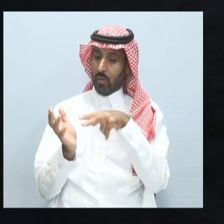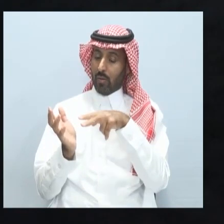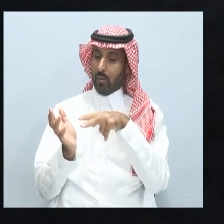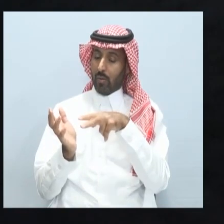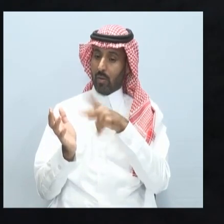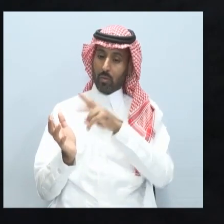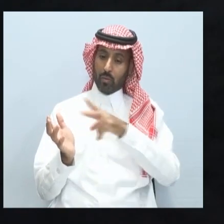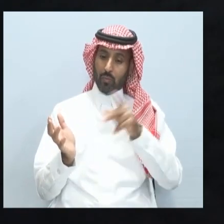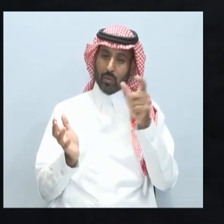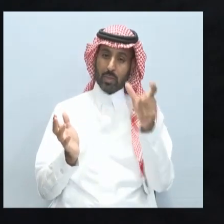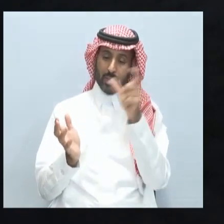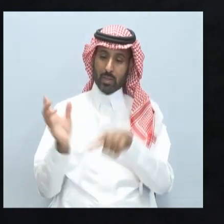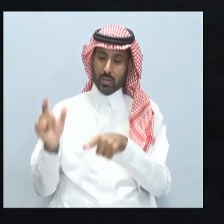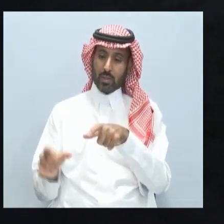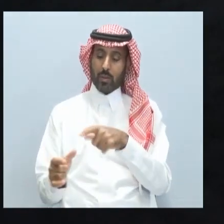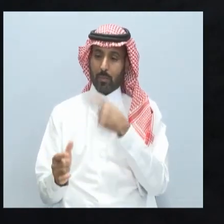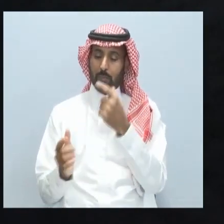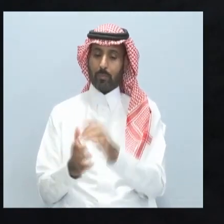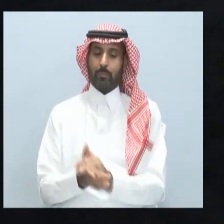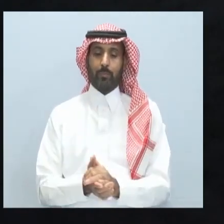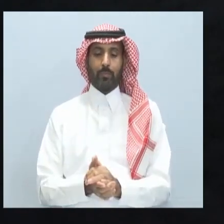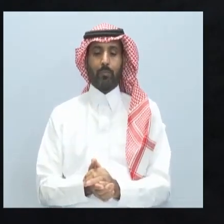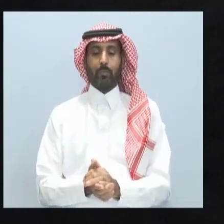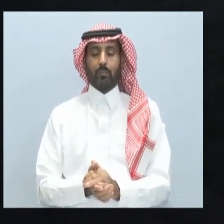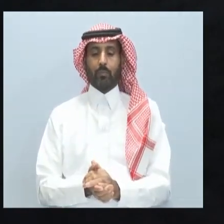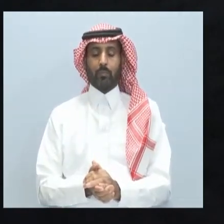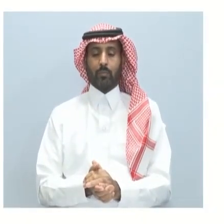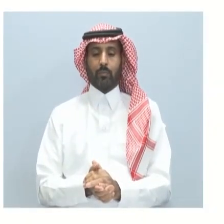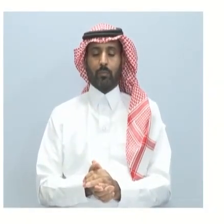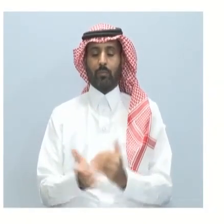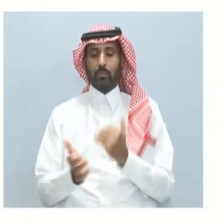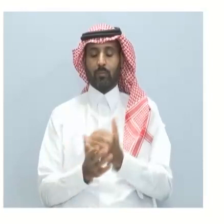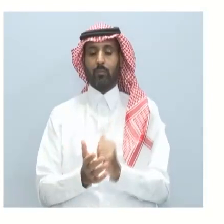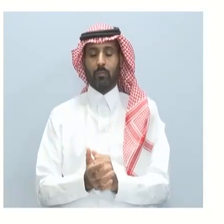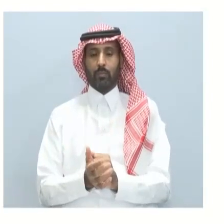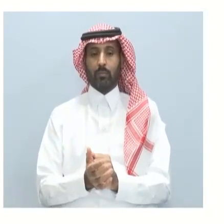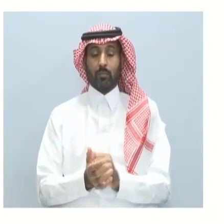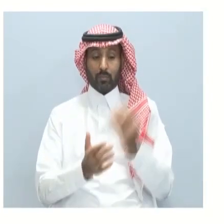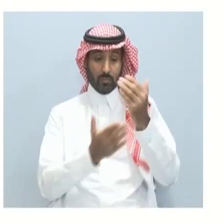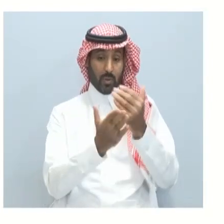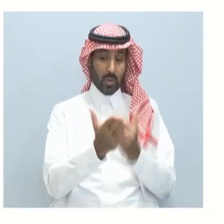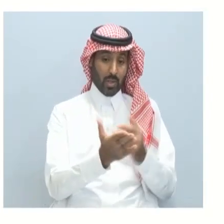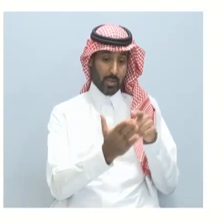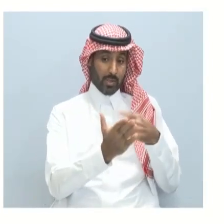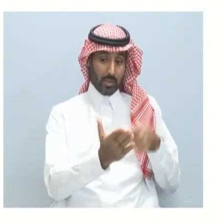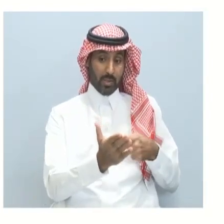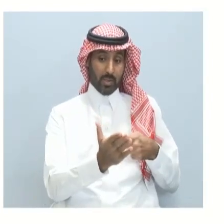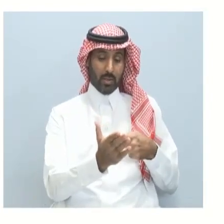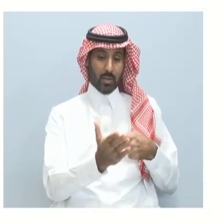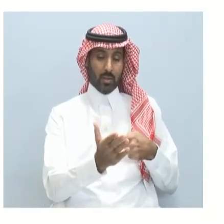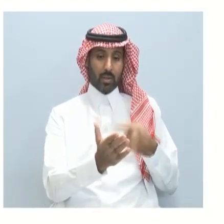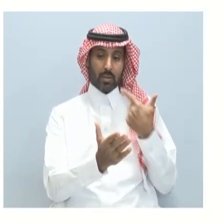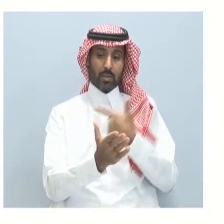on different topics or details. So we have another part, which is